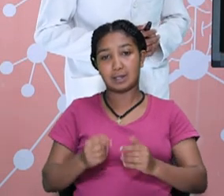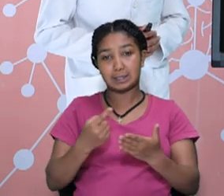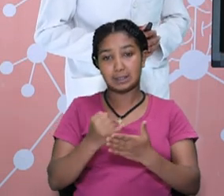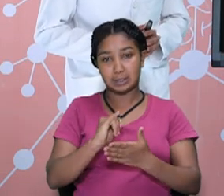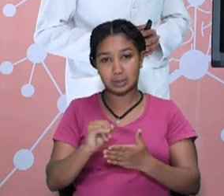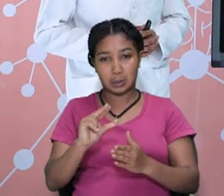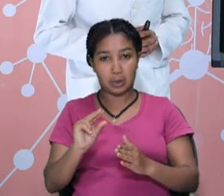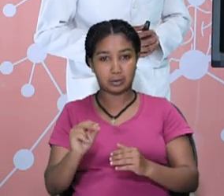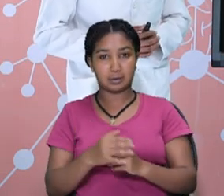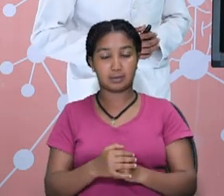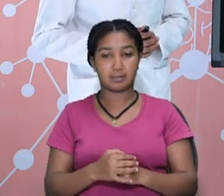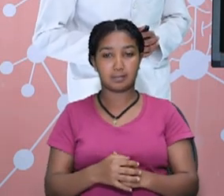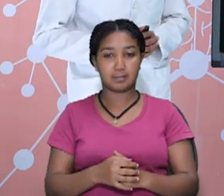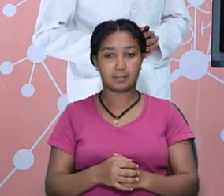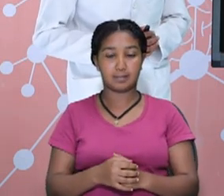Actually, this is not